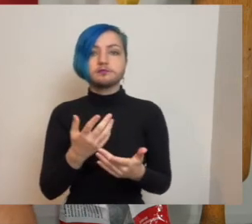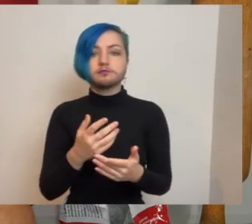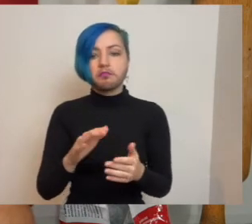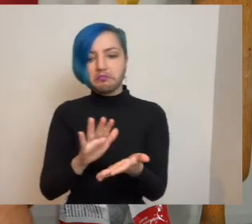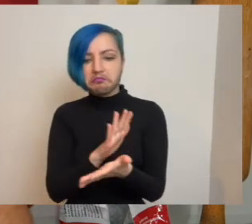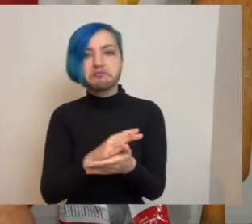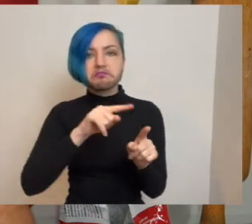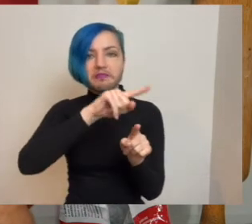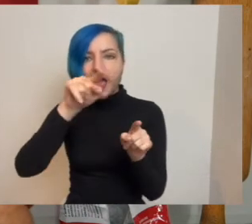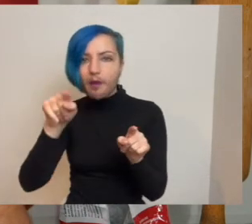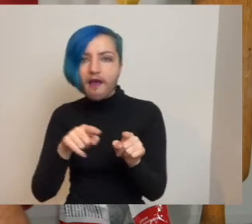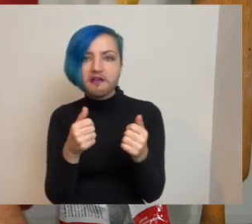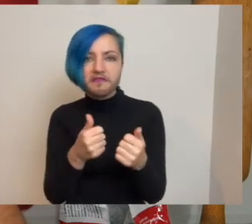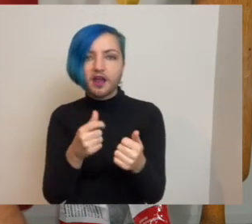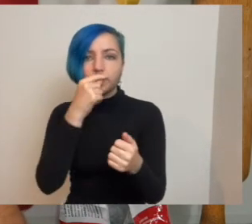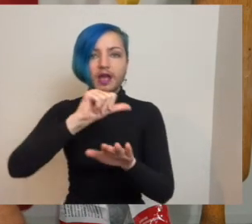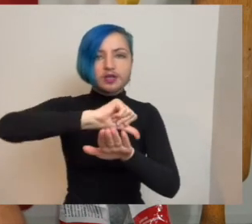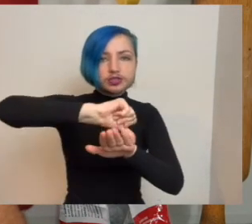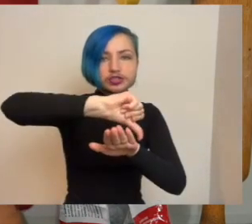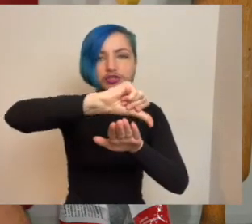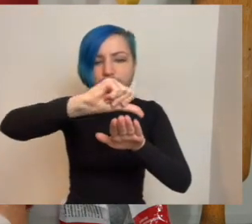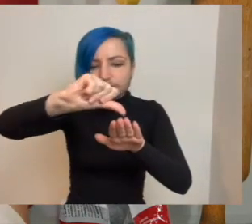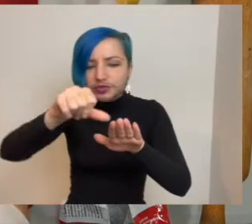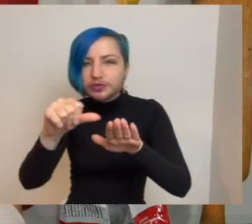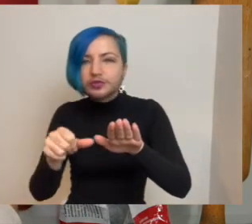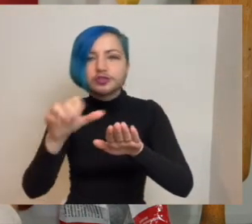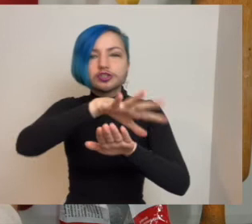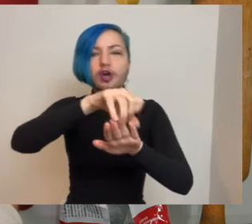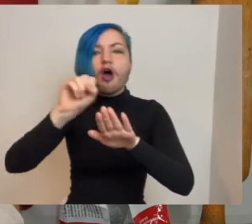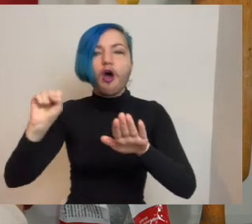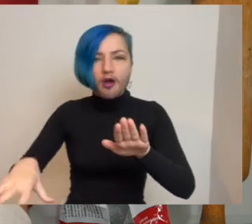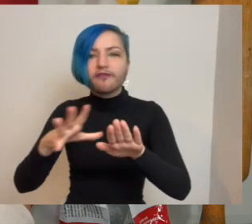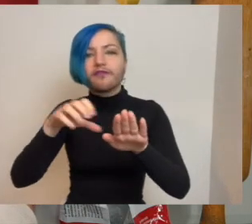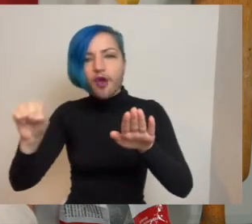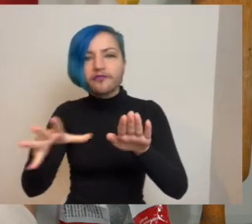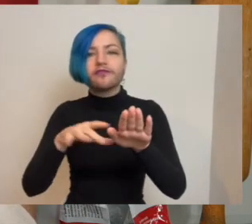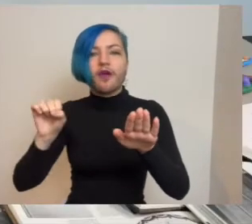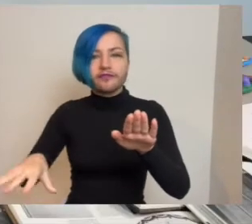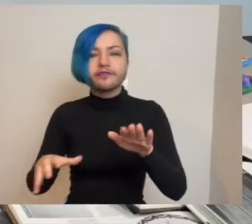your outline, you can begin to cut out the excess clay.